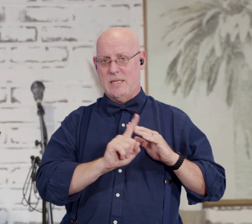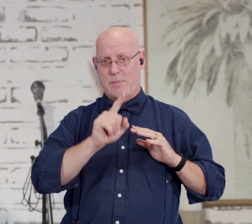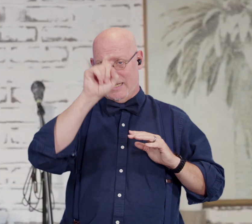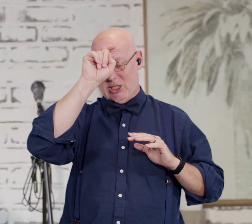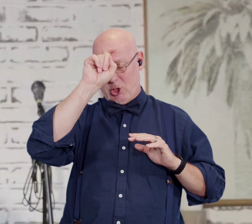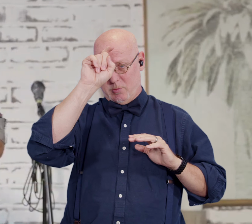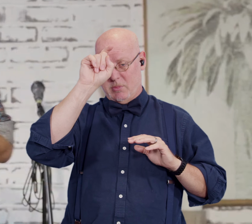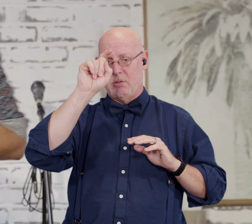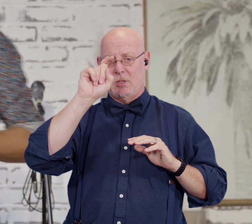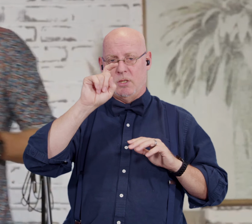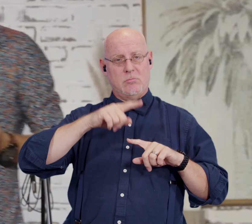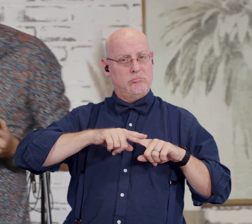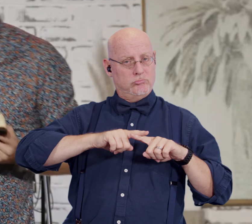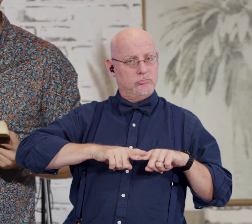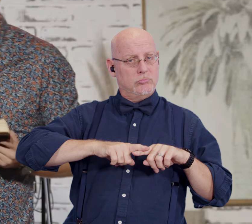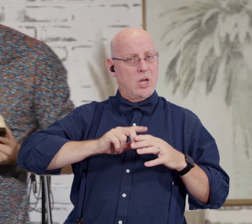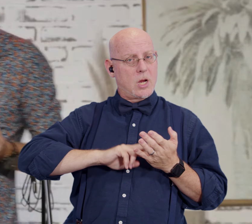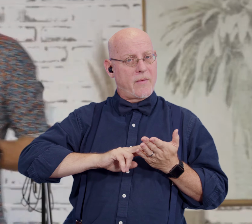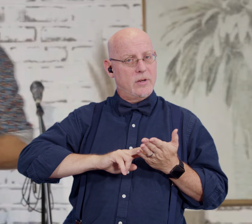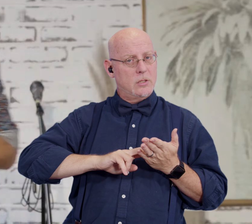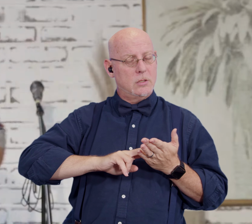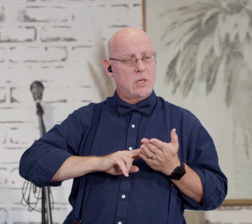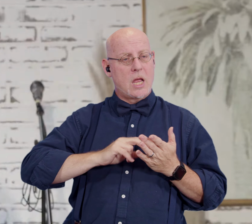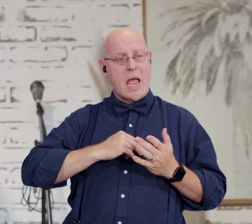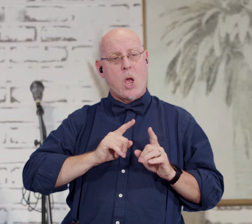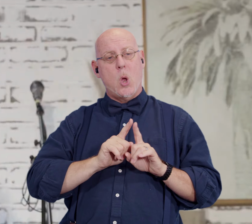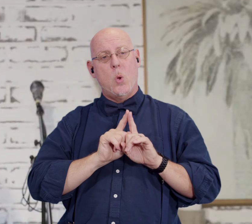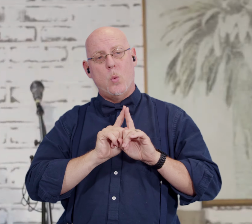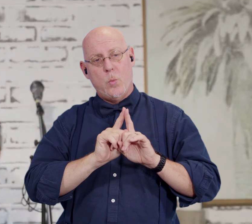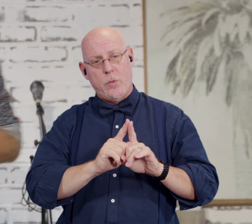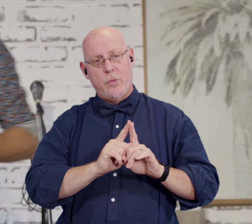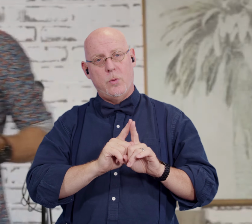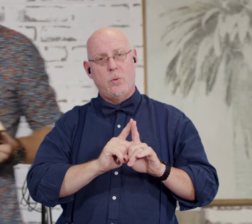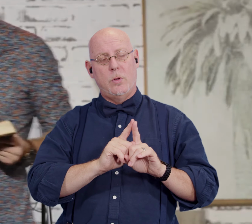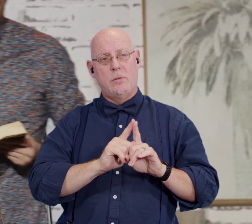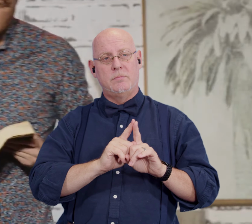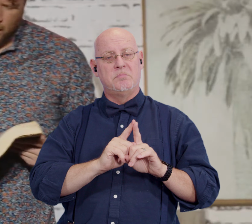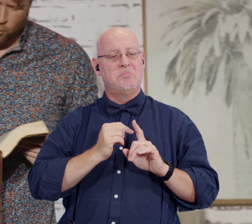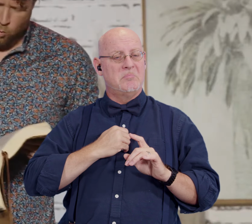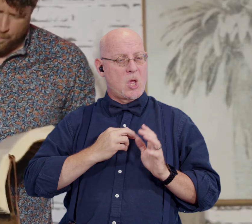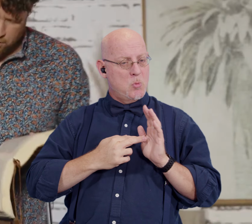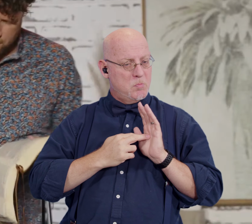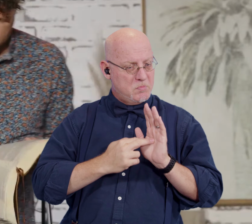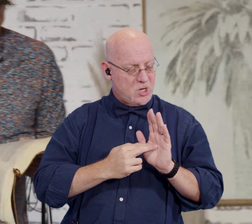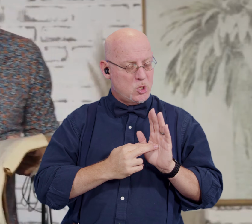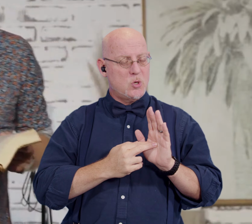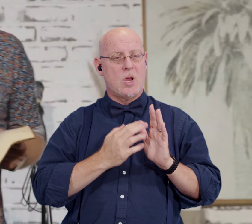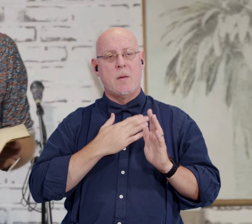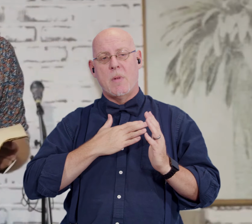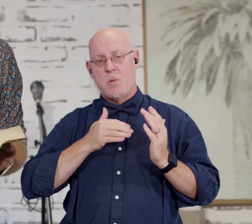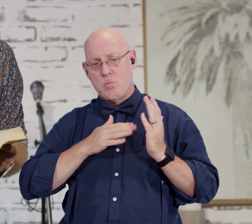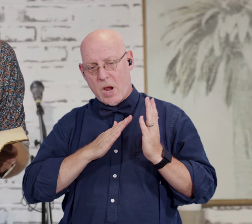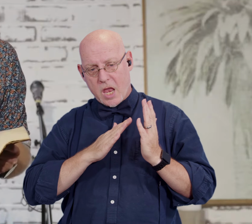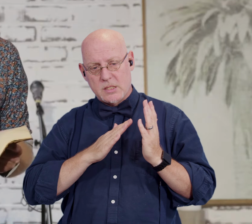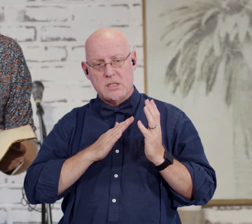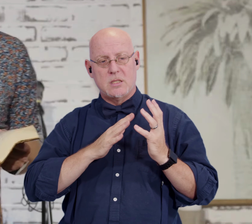Egypt. It was a conditional covenant. I will be with you. I will represent you. My presence will be